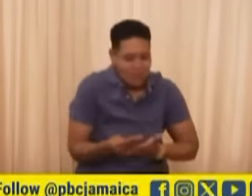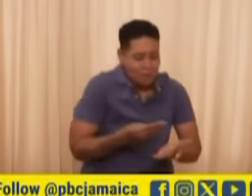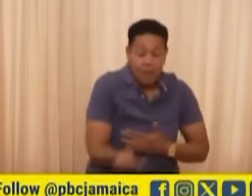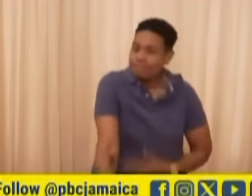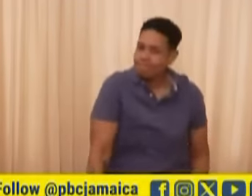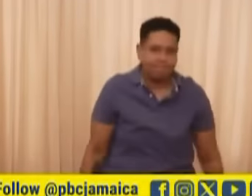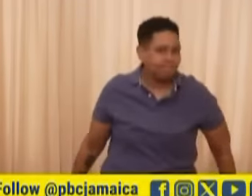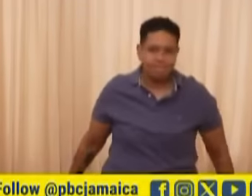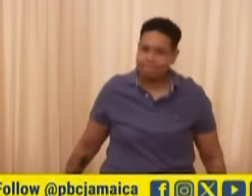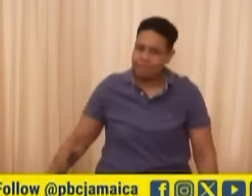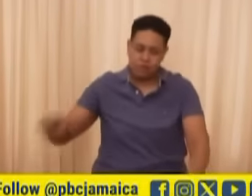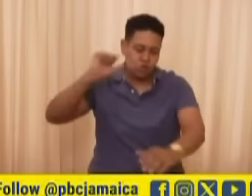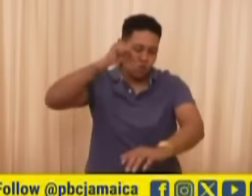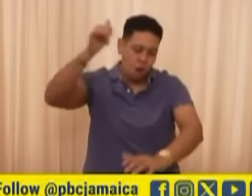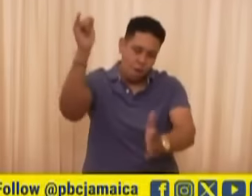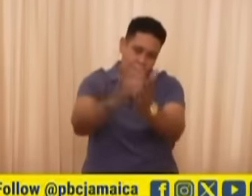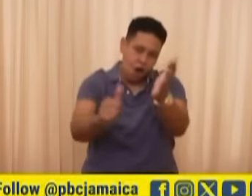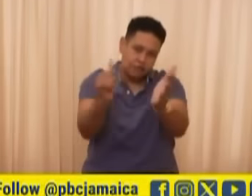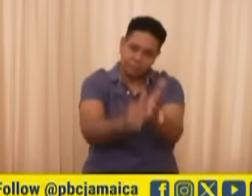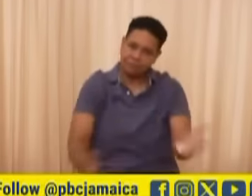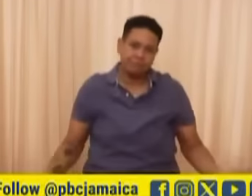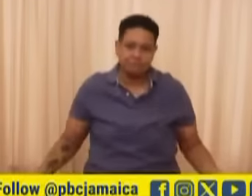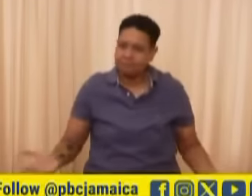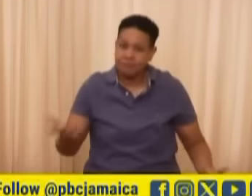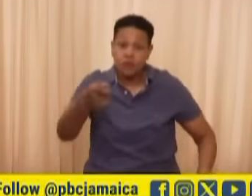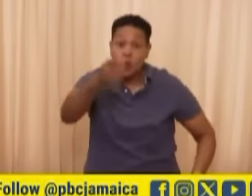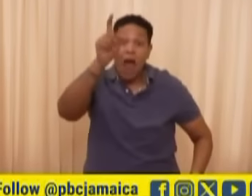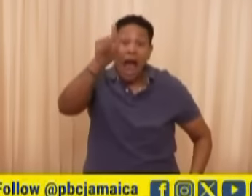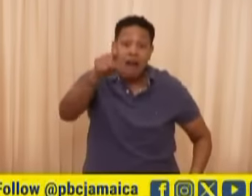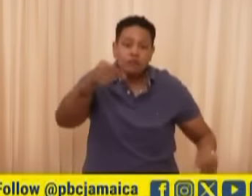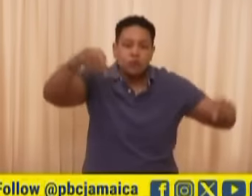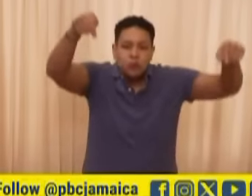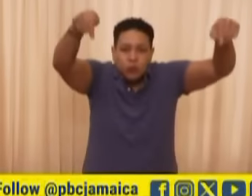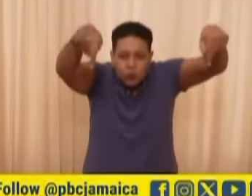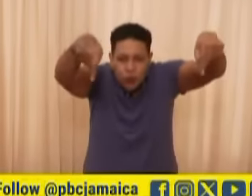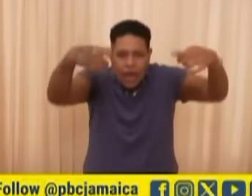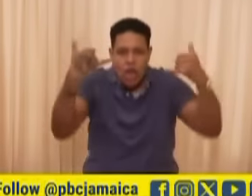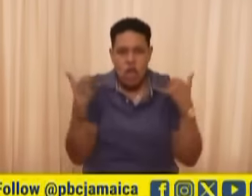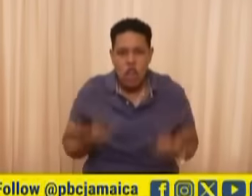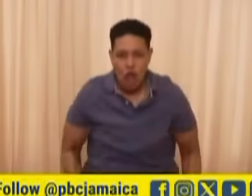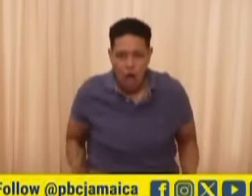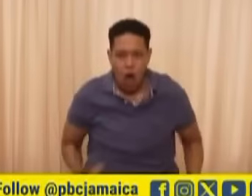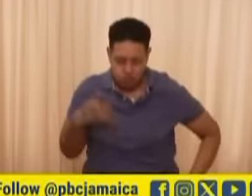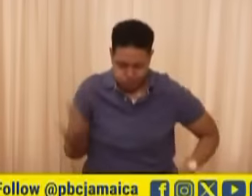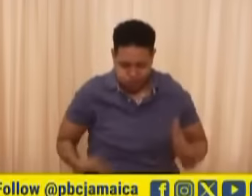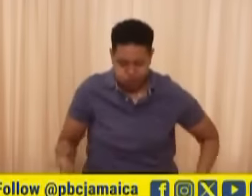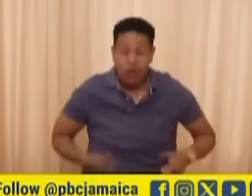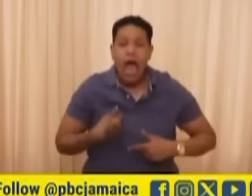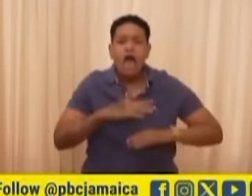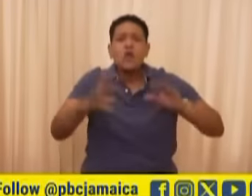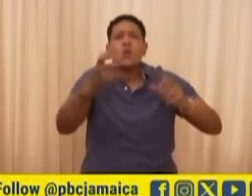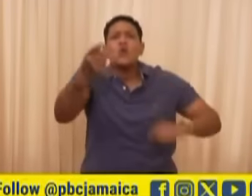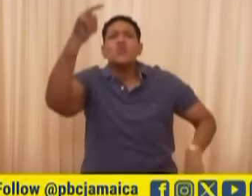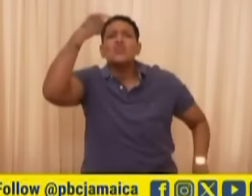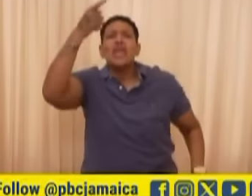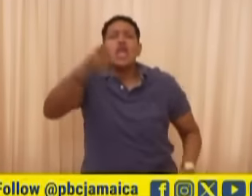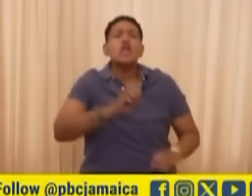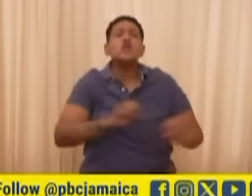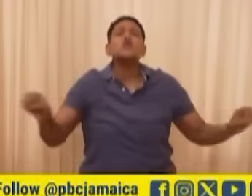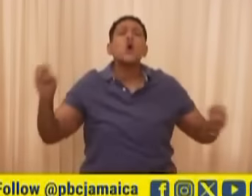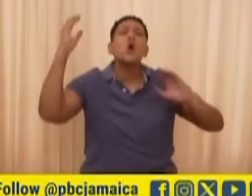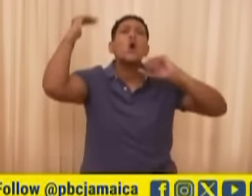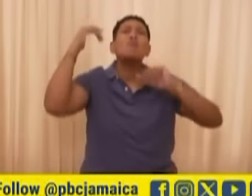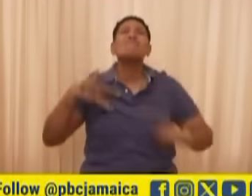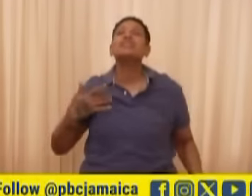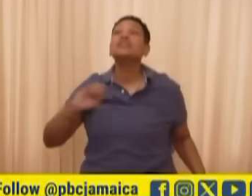because that might not actually be a reality. You have to do what you can now. But I don't want you to think there is no